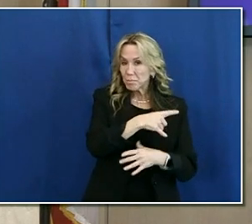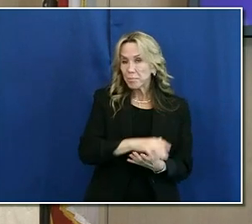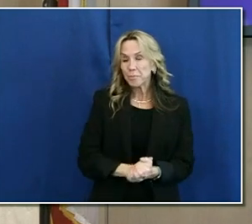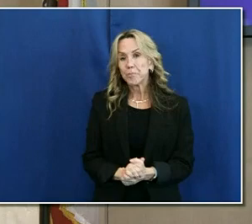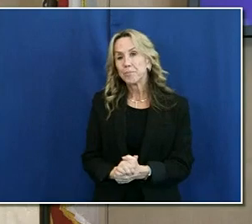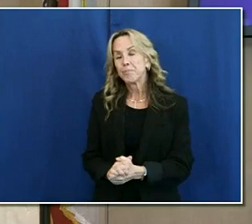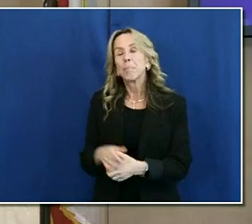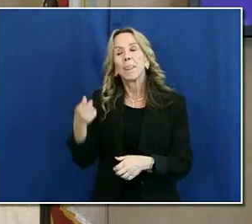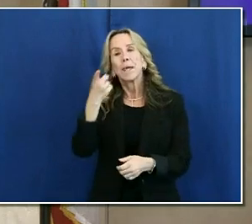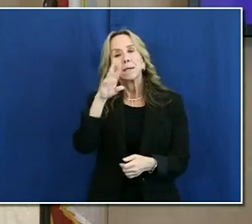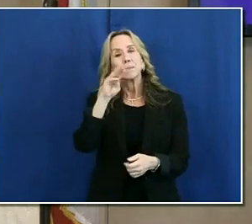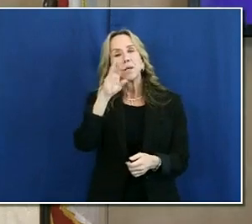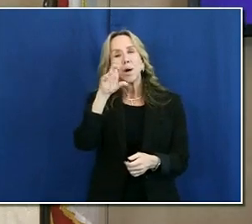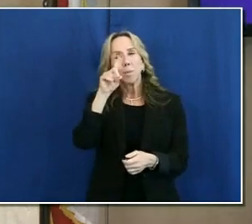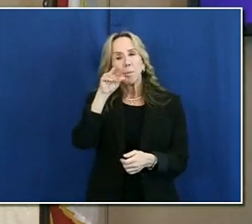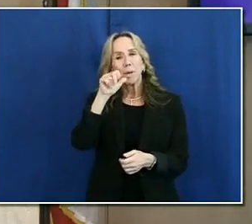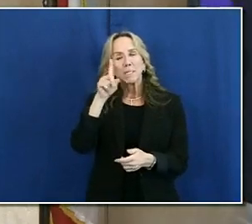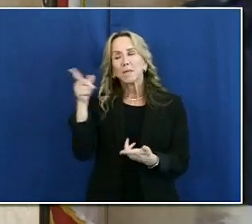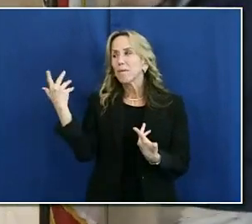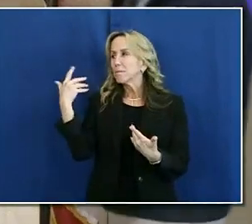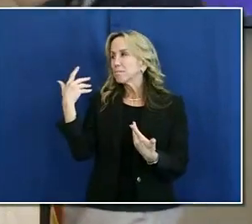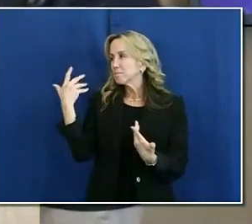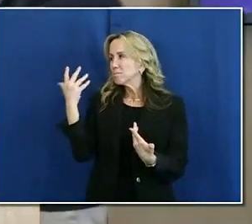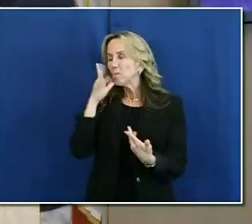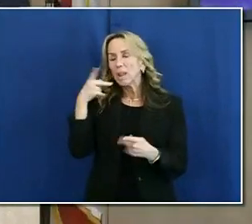recap his previous answer to that.